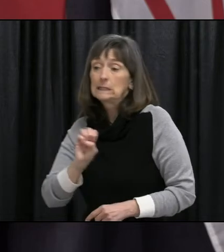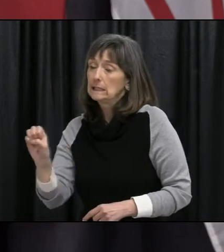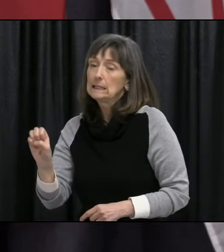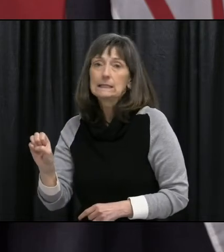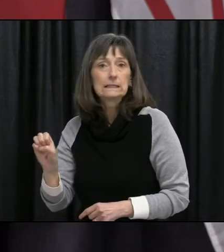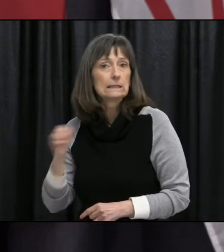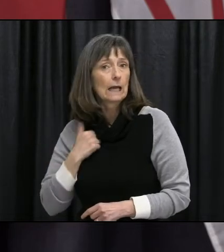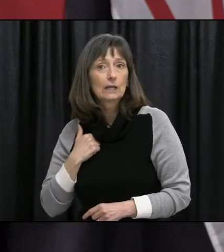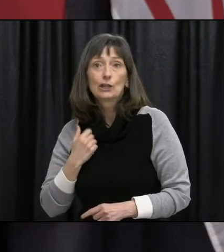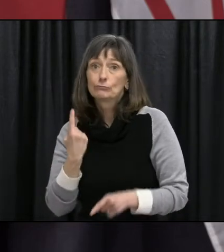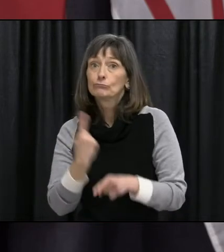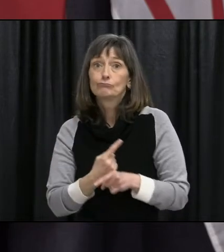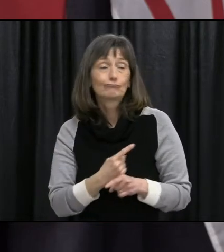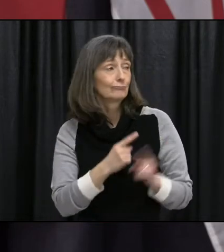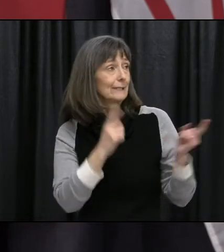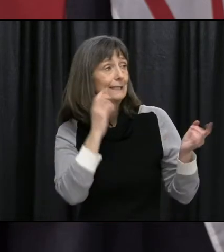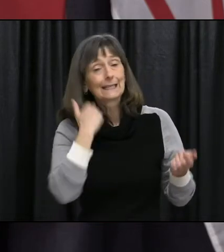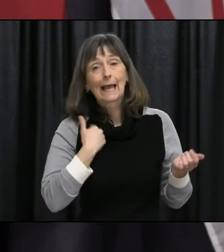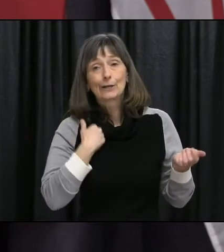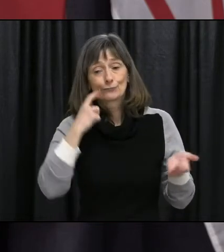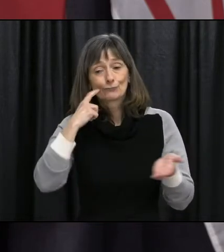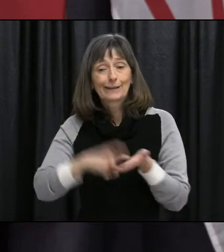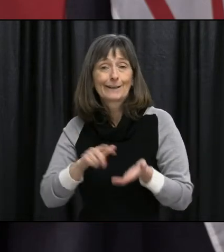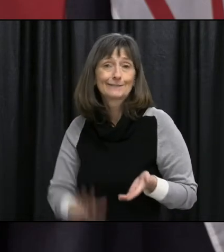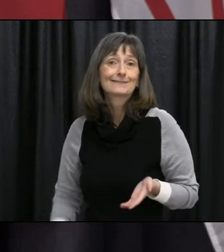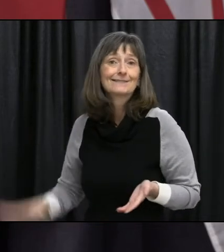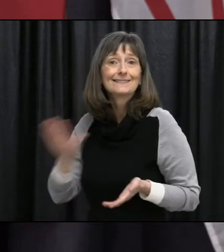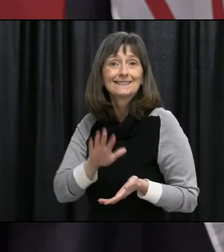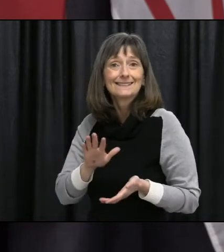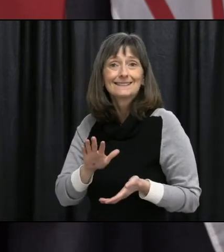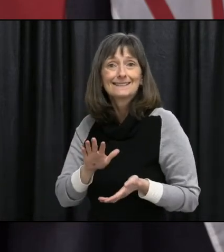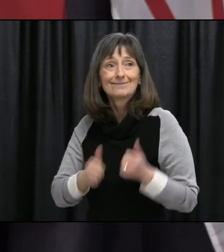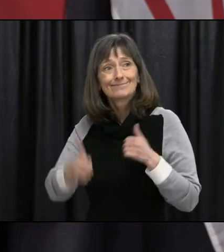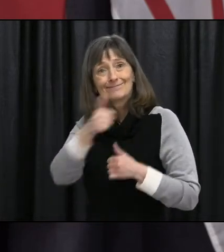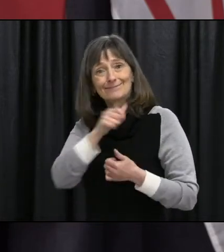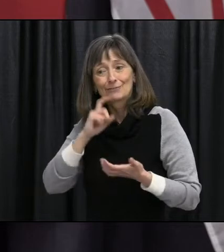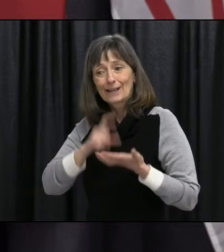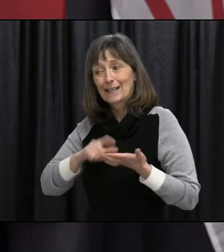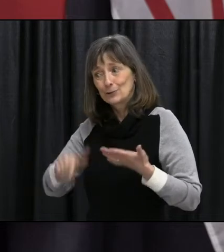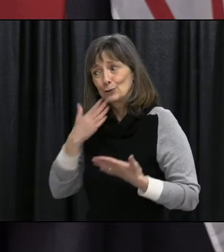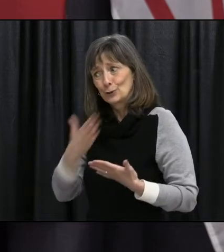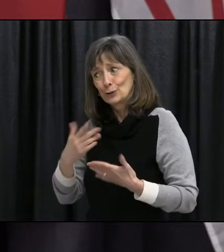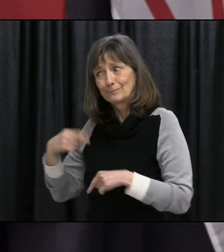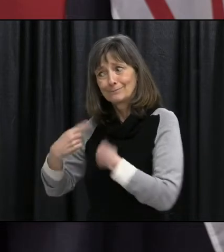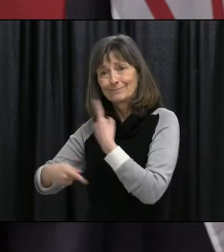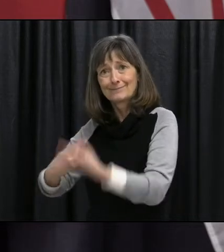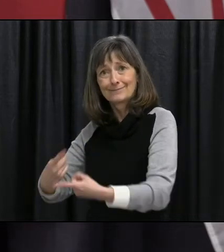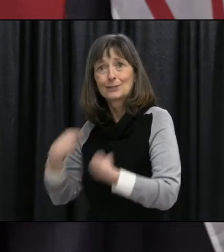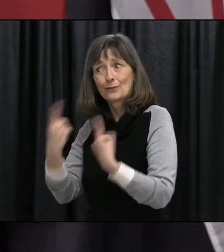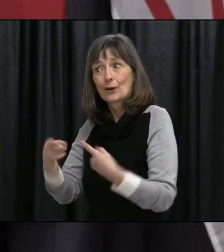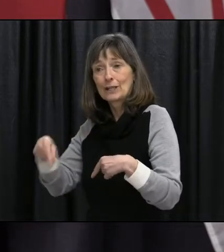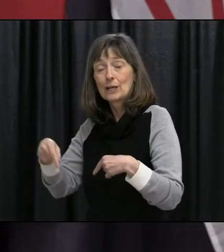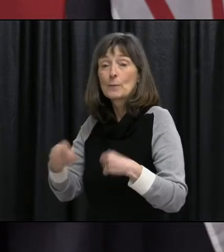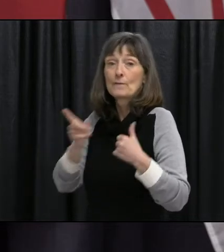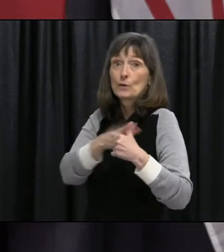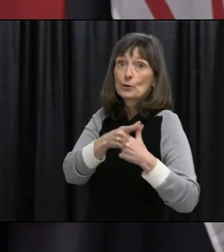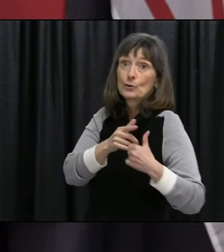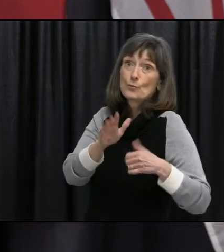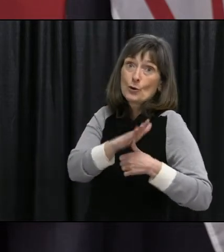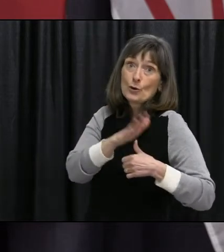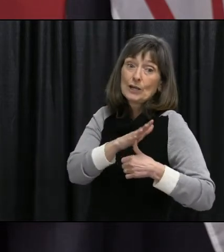mentioned already today, but we will take this very slowly and cautiously, making sure that we can travel around our own province